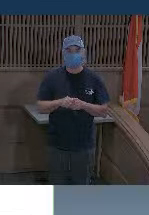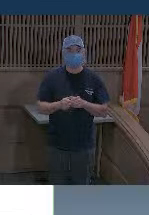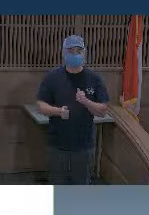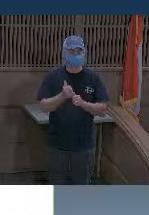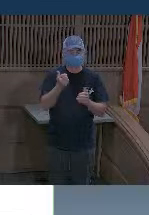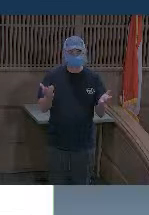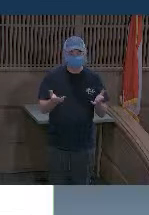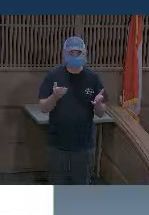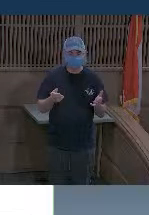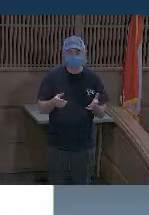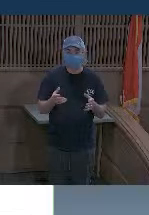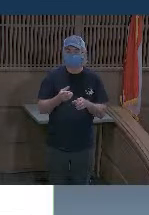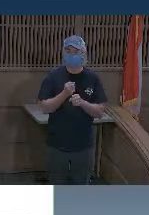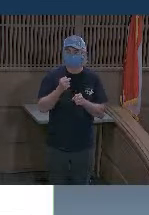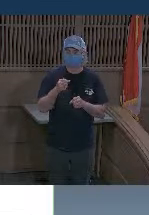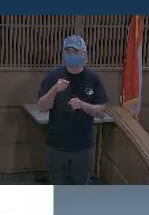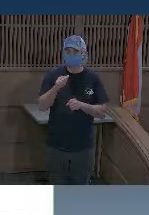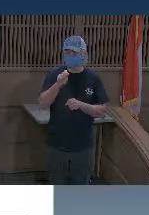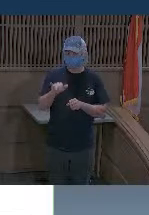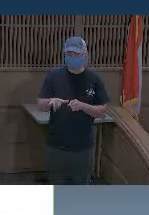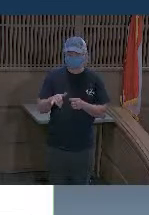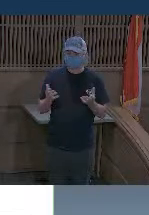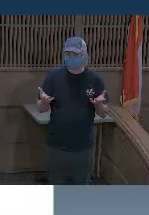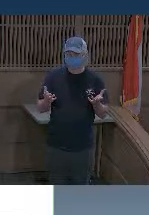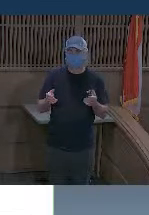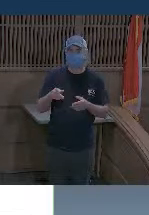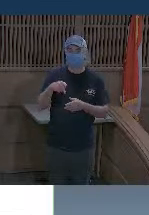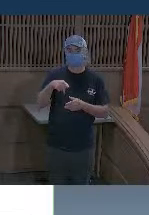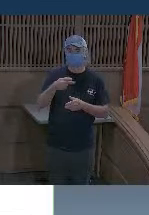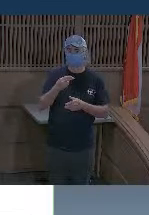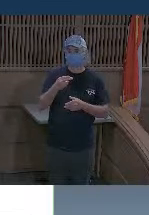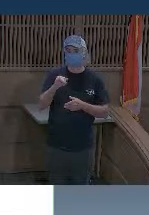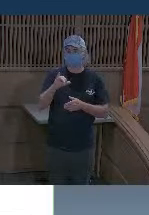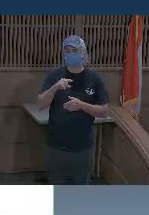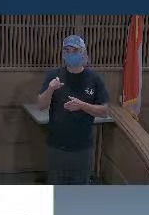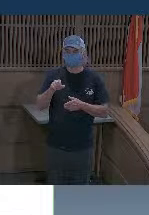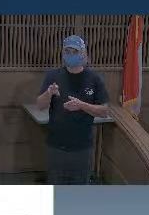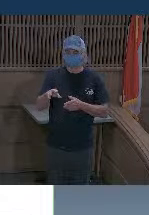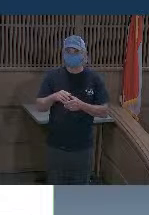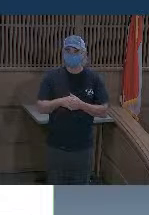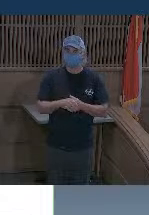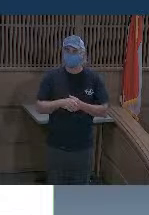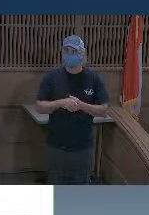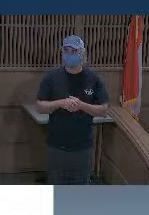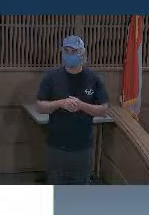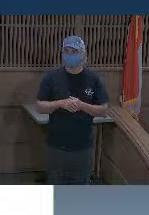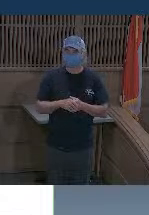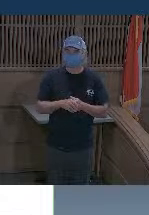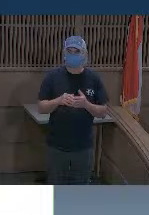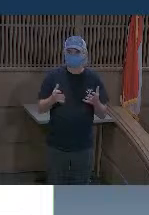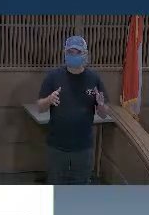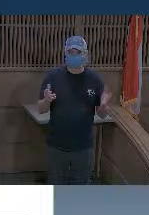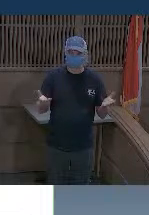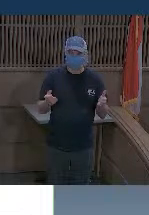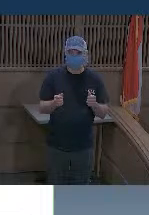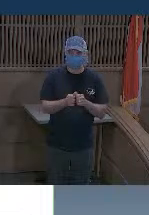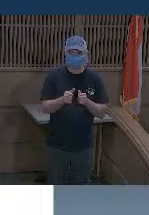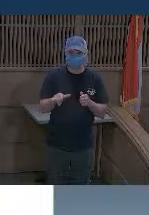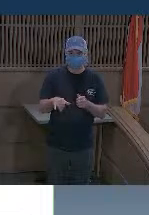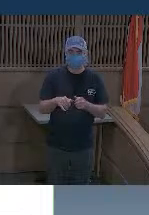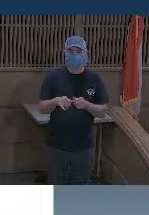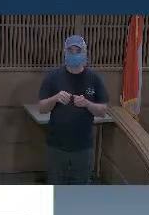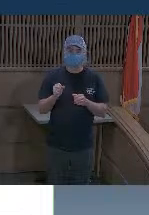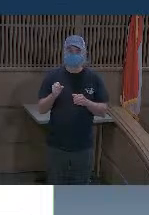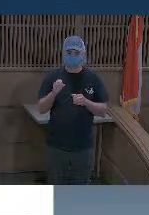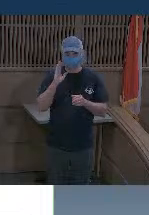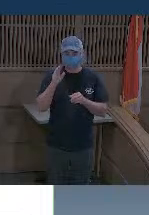Phoebe with the Pfizer vaccine, and we've already completed max vaccination for those folks. Again, if